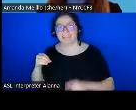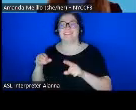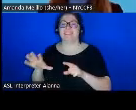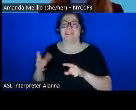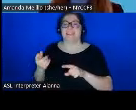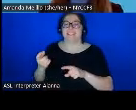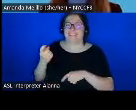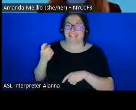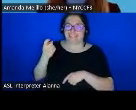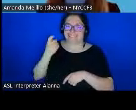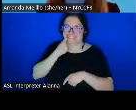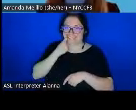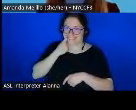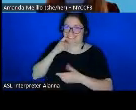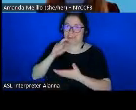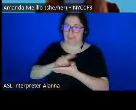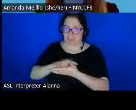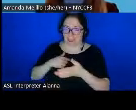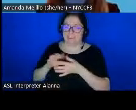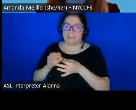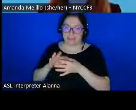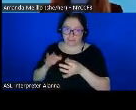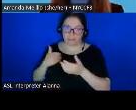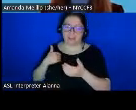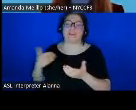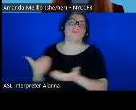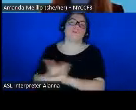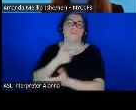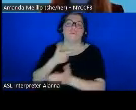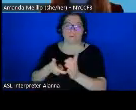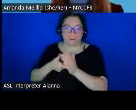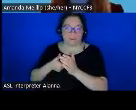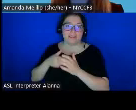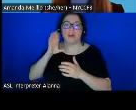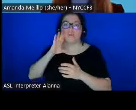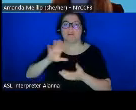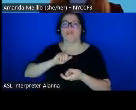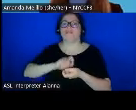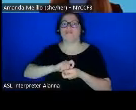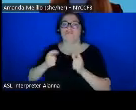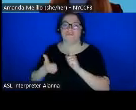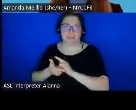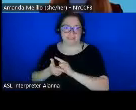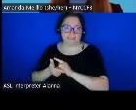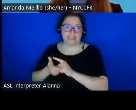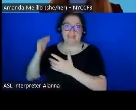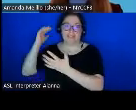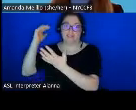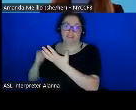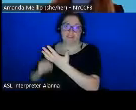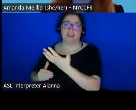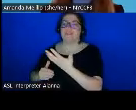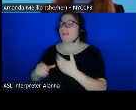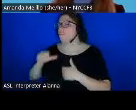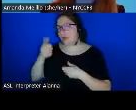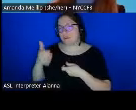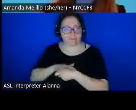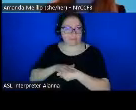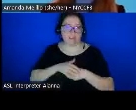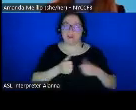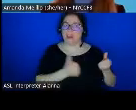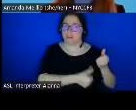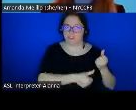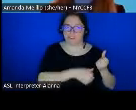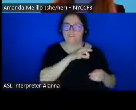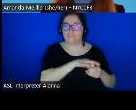mentioned we have a new mandate to translate our materials into the city-wide languages that are not covered under the voting rights act so